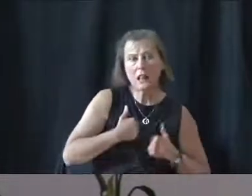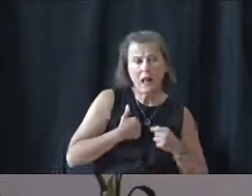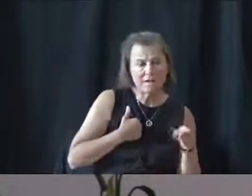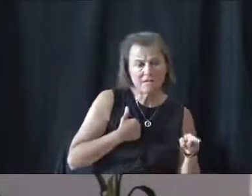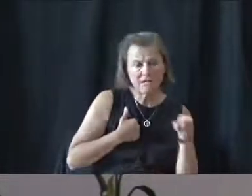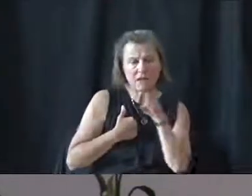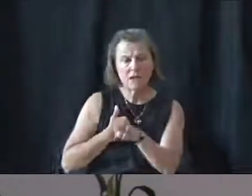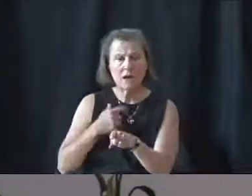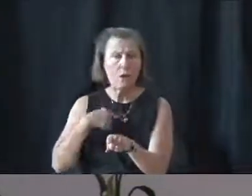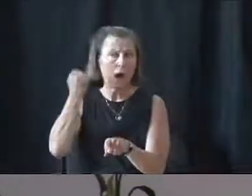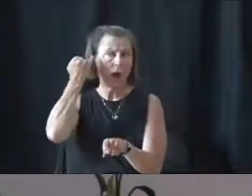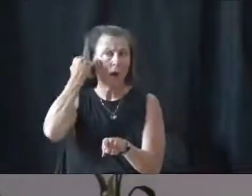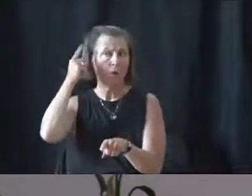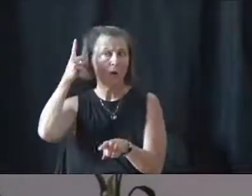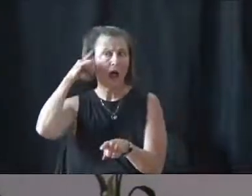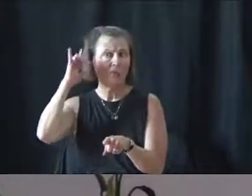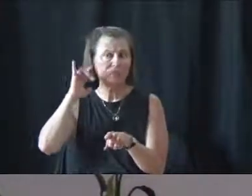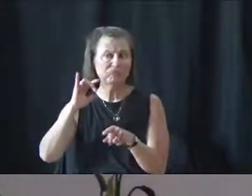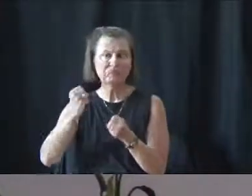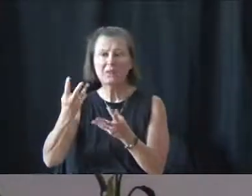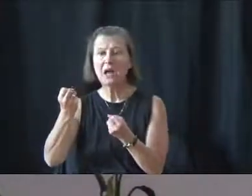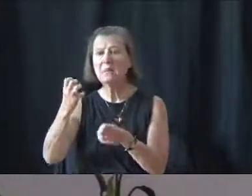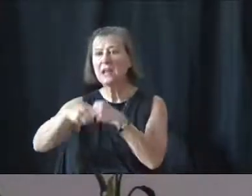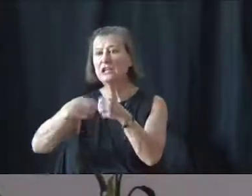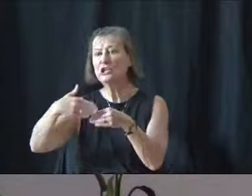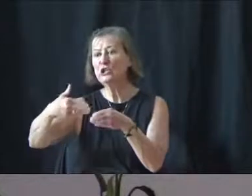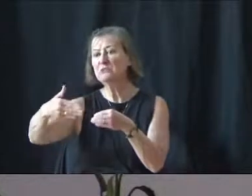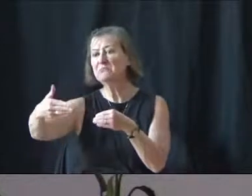But when I suppose that I might have many years,